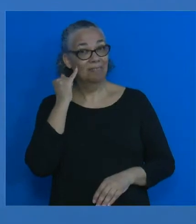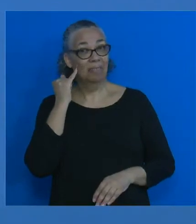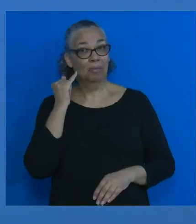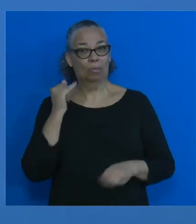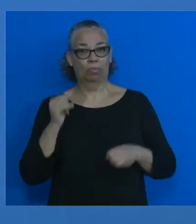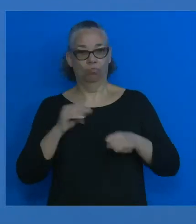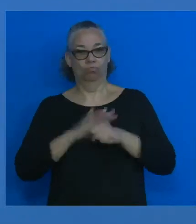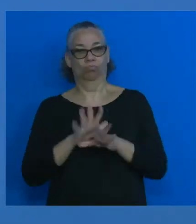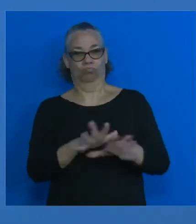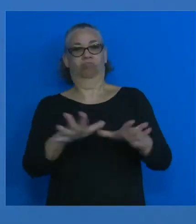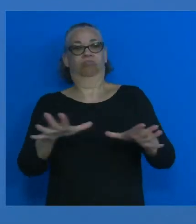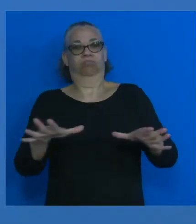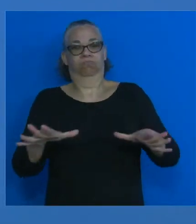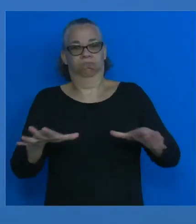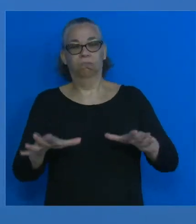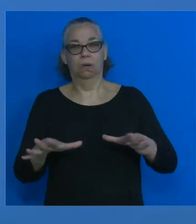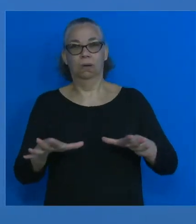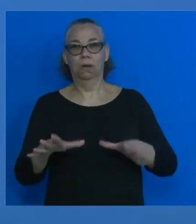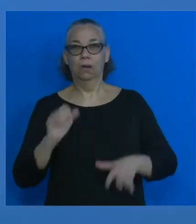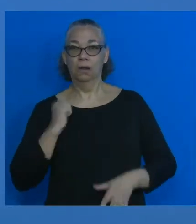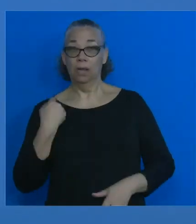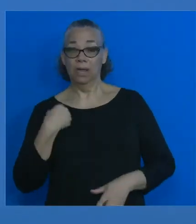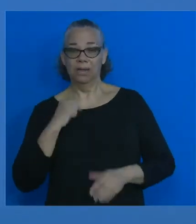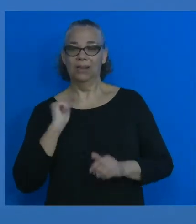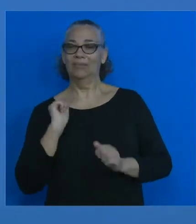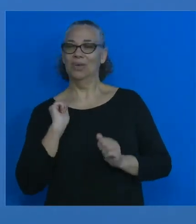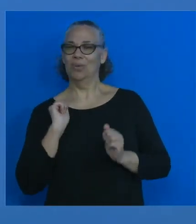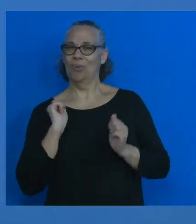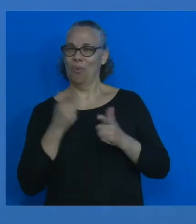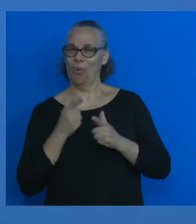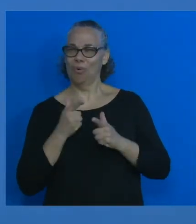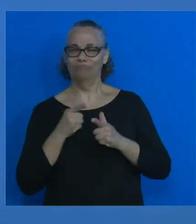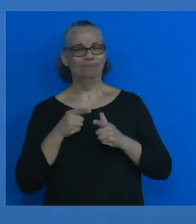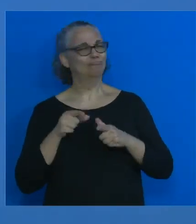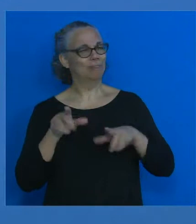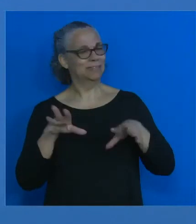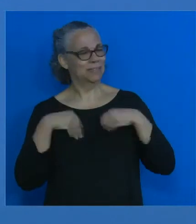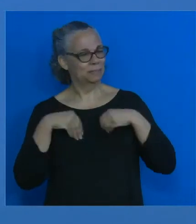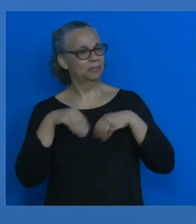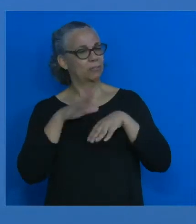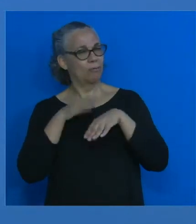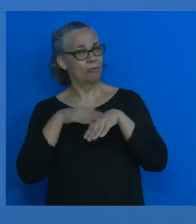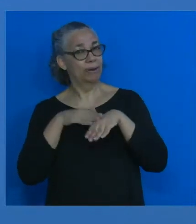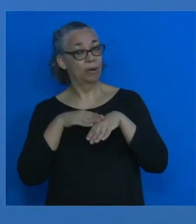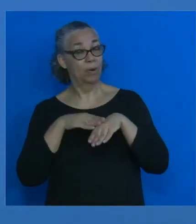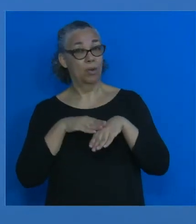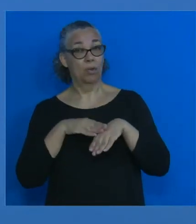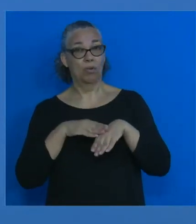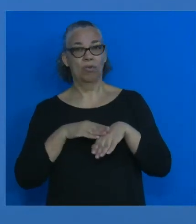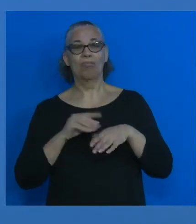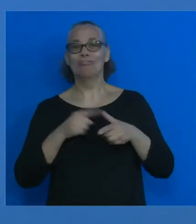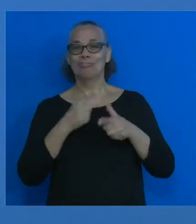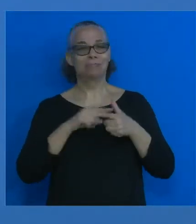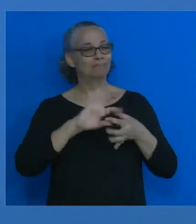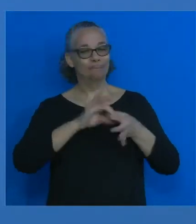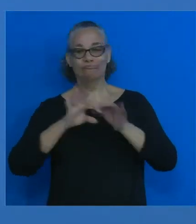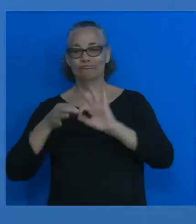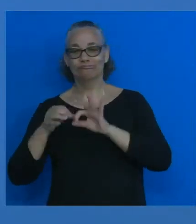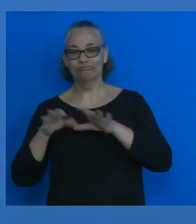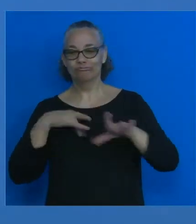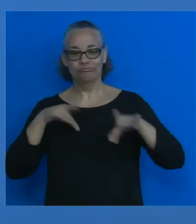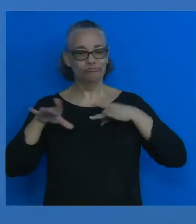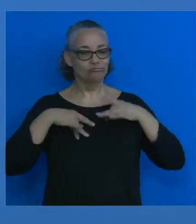outbreak, but if we all took those precautions, all of us, the chains of transmission will be